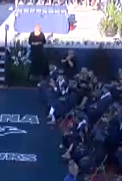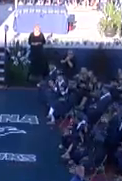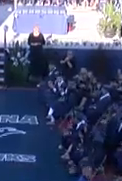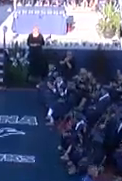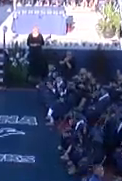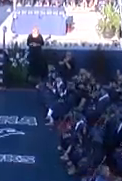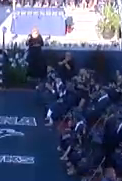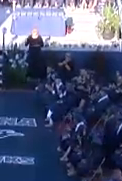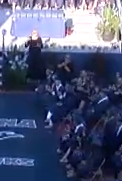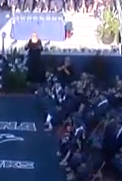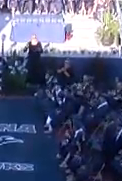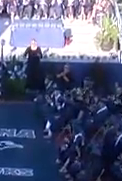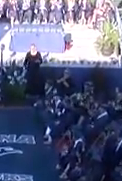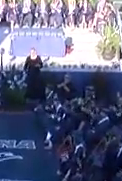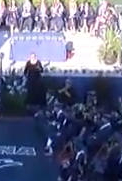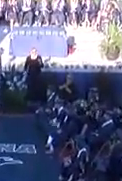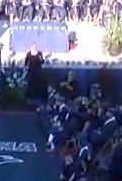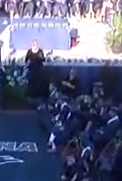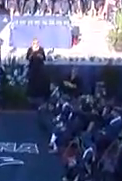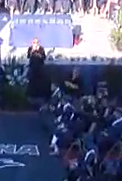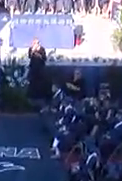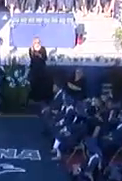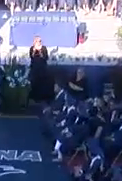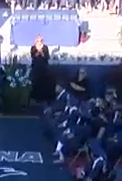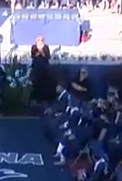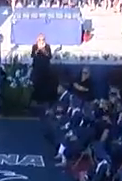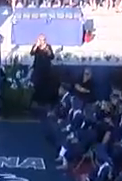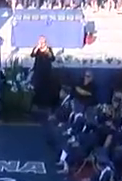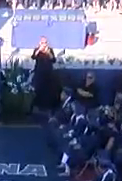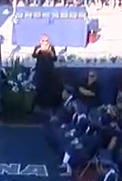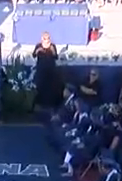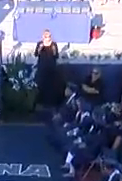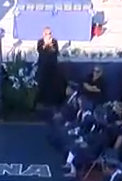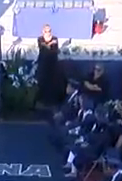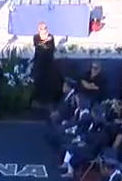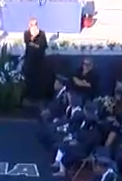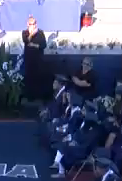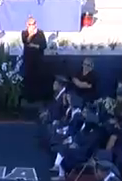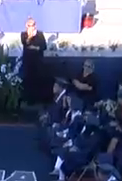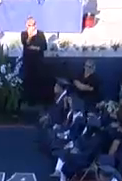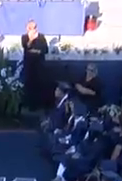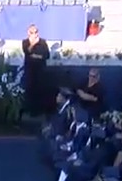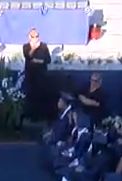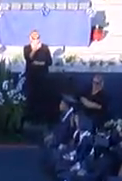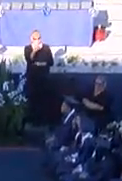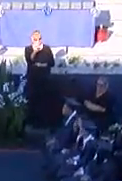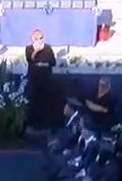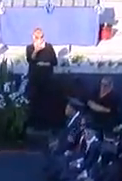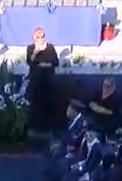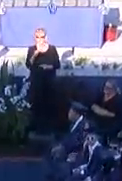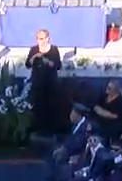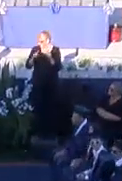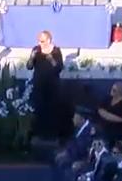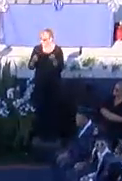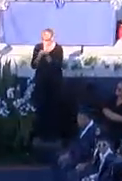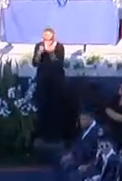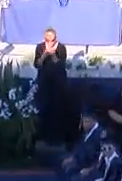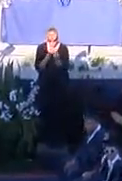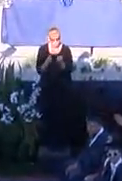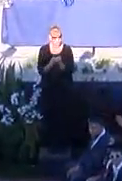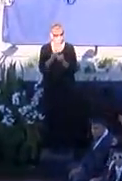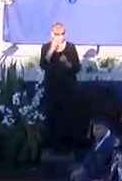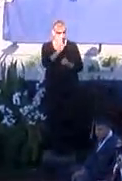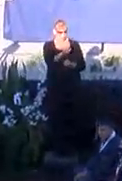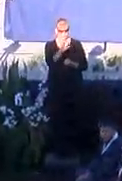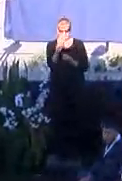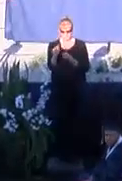As a young child, Caroline was diagnosed with dyslexia. Throughout her school years, she received extra support, had accommodations made for her